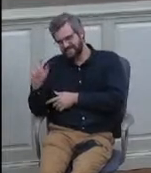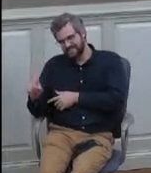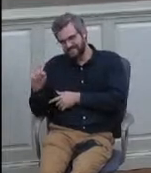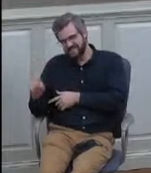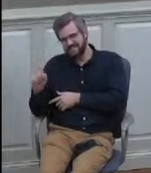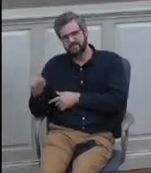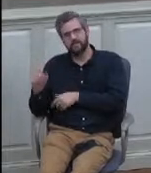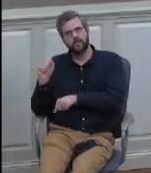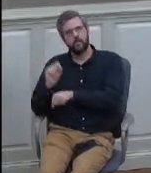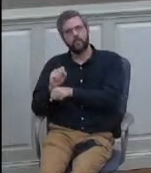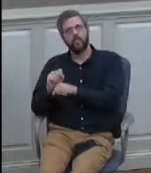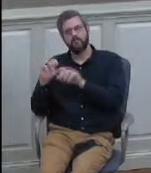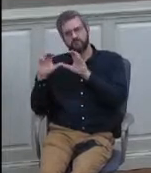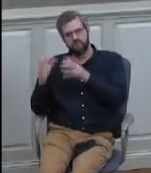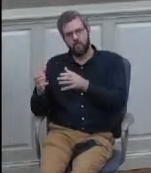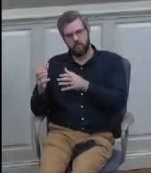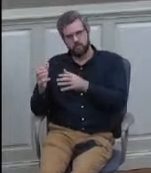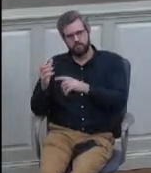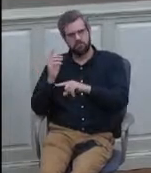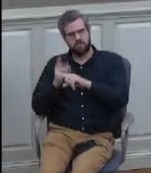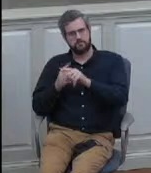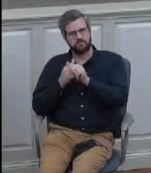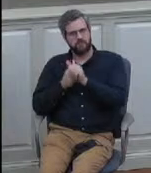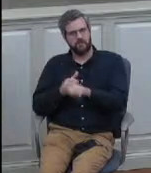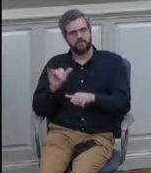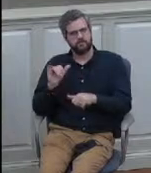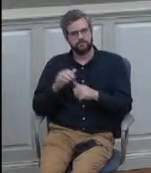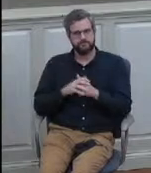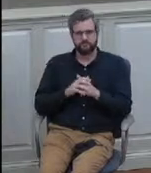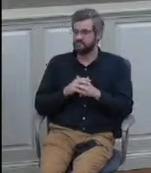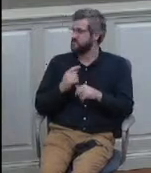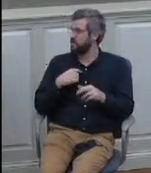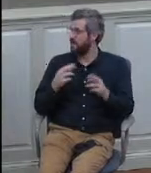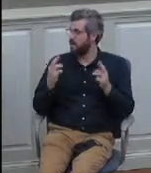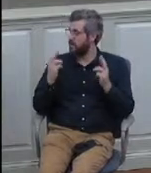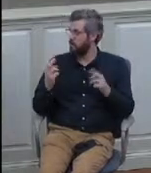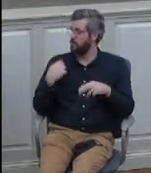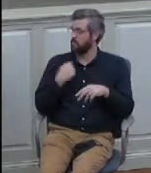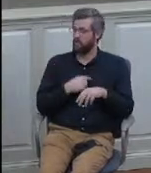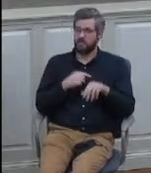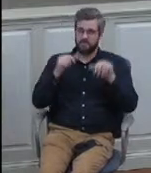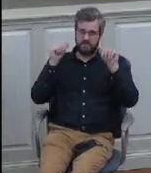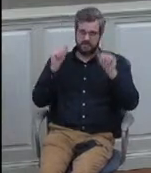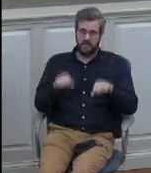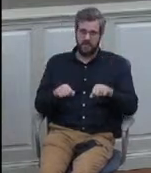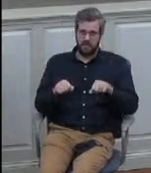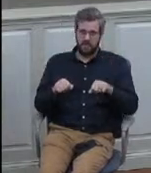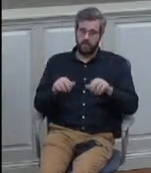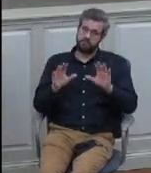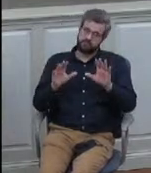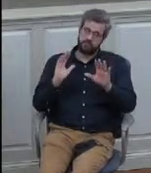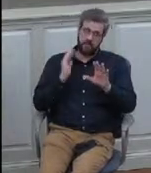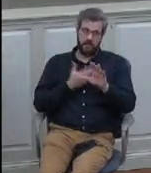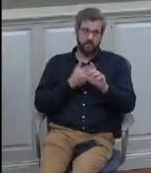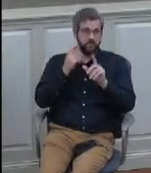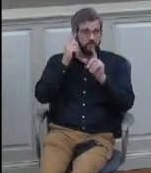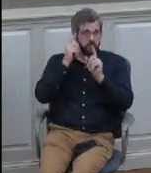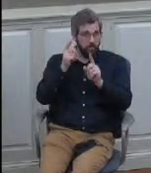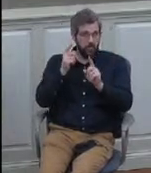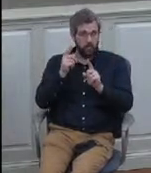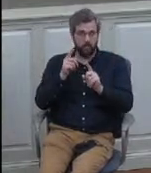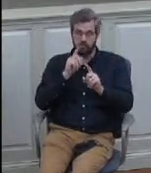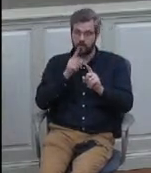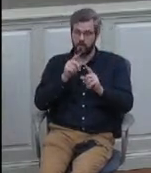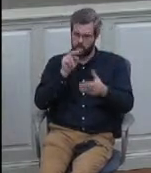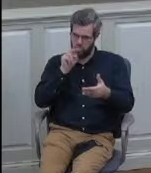the workforce, and also that they stay compliant as well. So I hope that we'll be able to, our goal there is to really start looking at